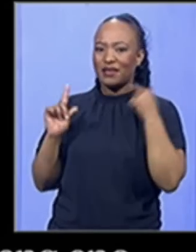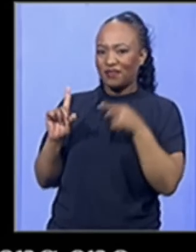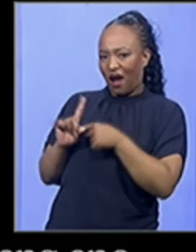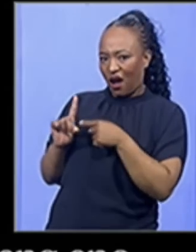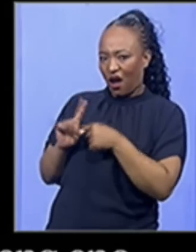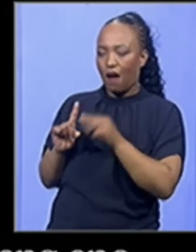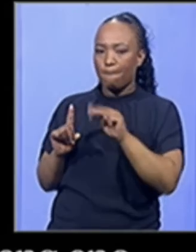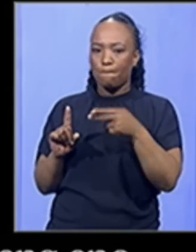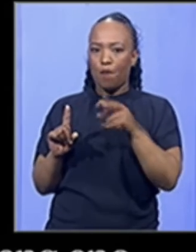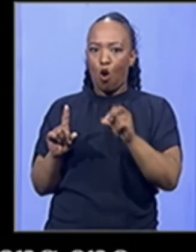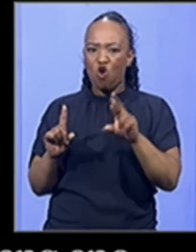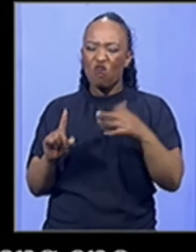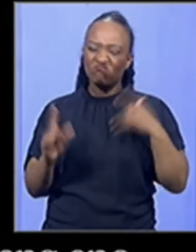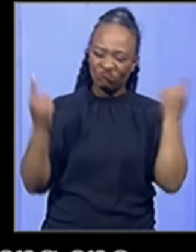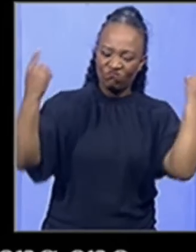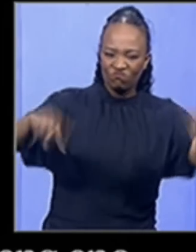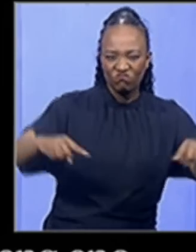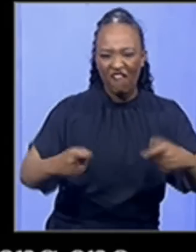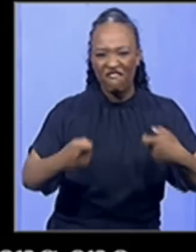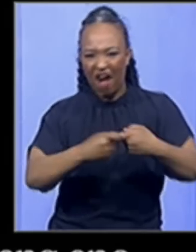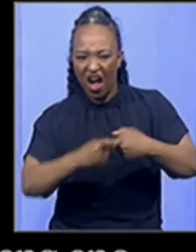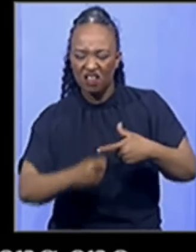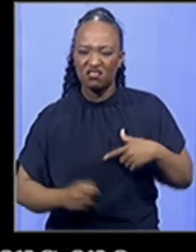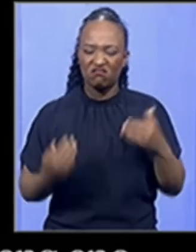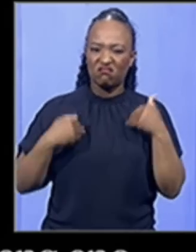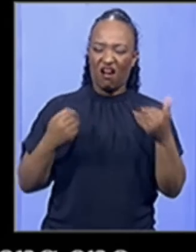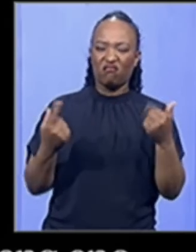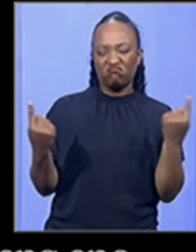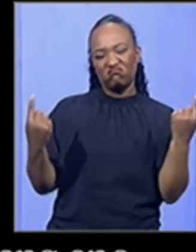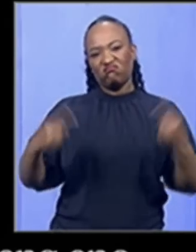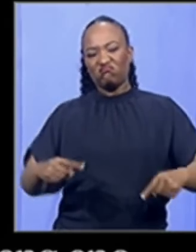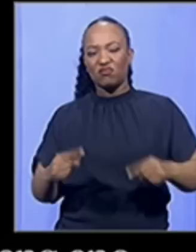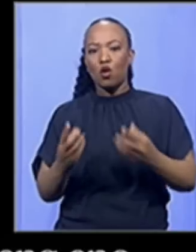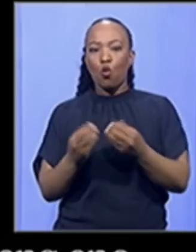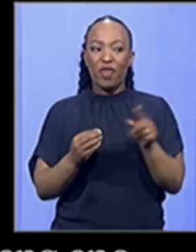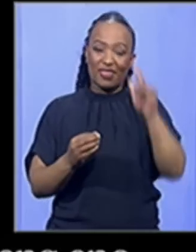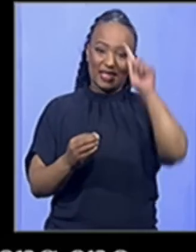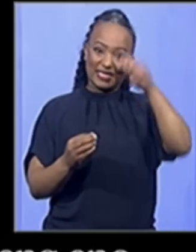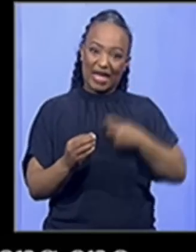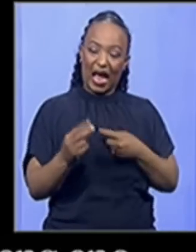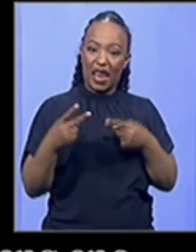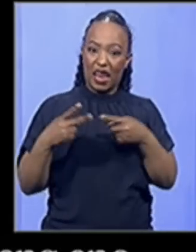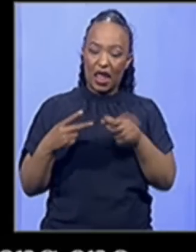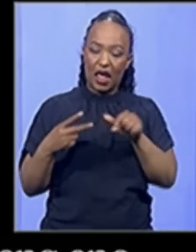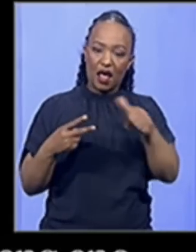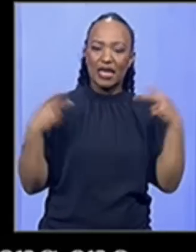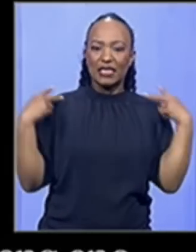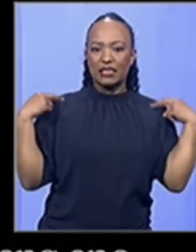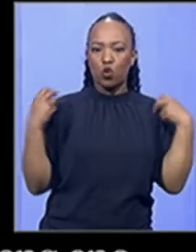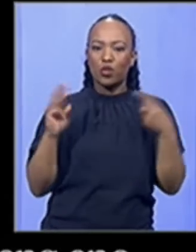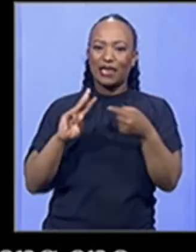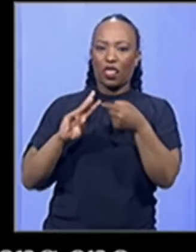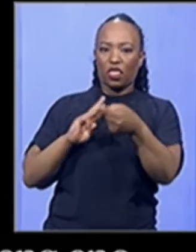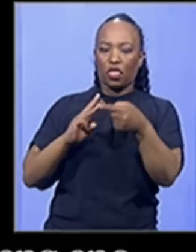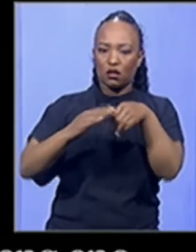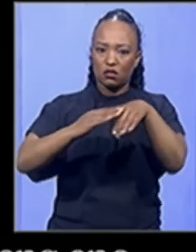na boloditse ntwa. Tiragalo e simolotse fa Mboro ga mmogo le ngwana wa gagwe le motlhokomedi ba ne ba itelekela kwa